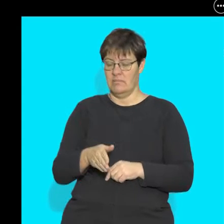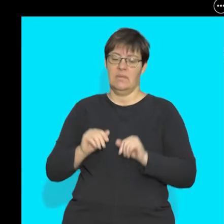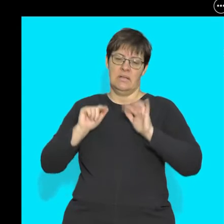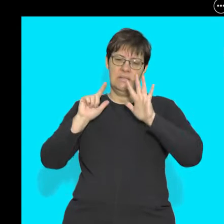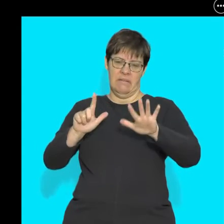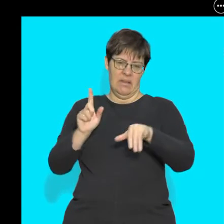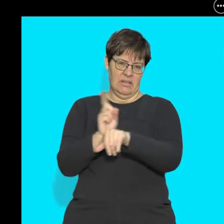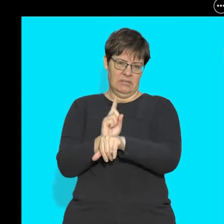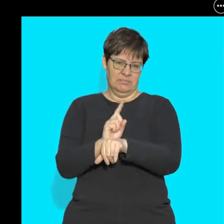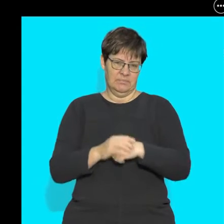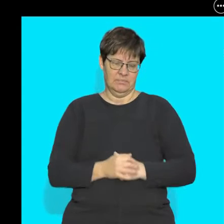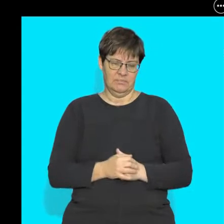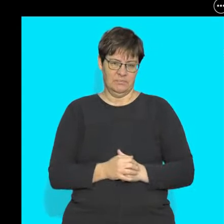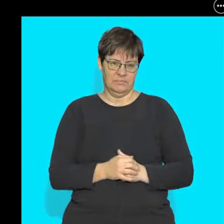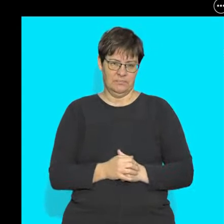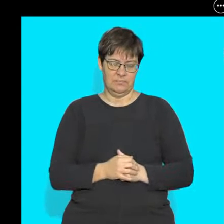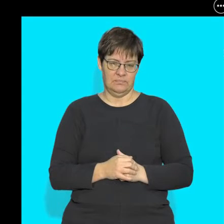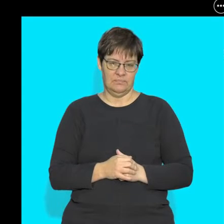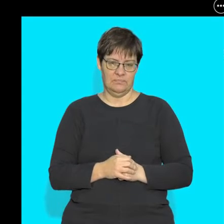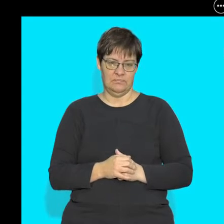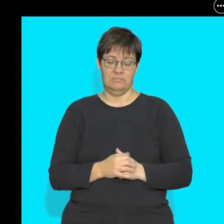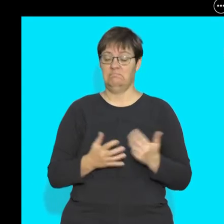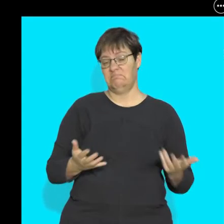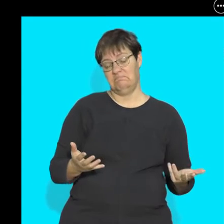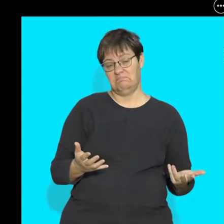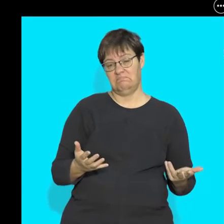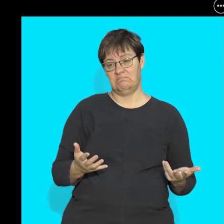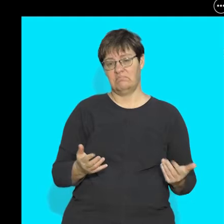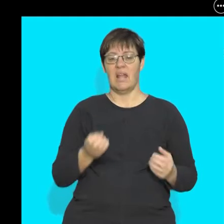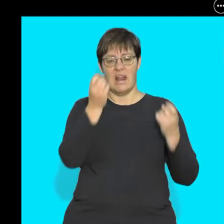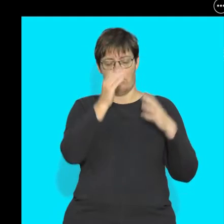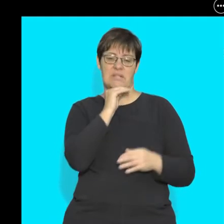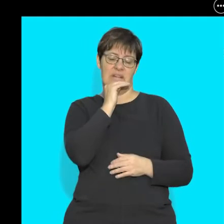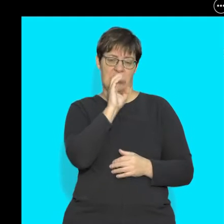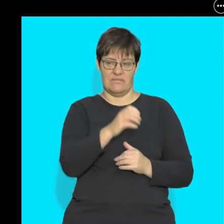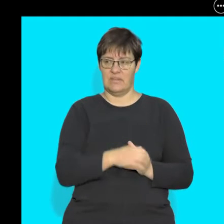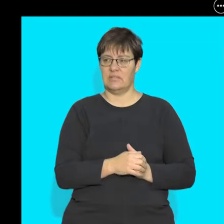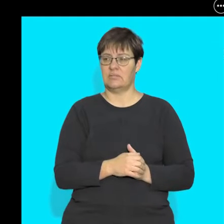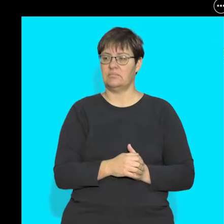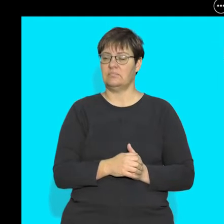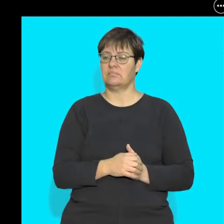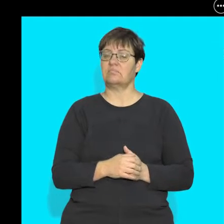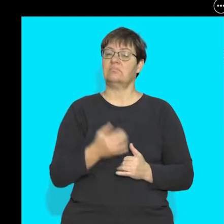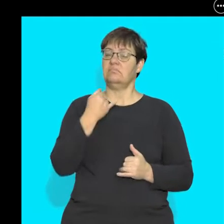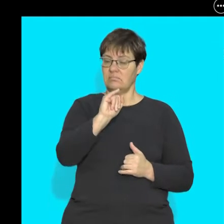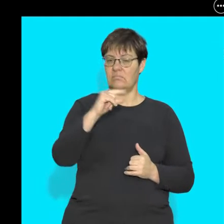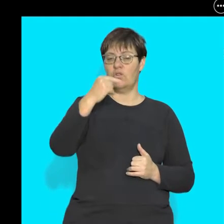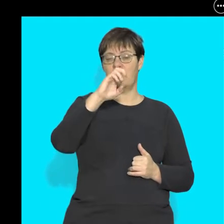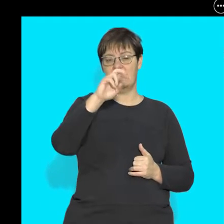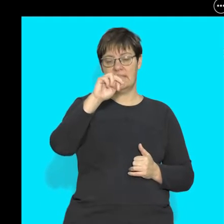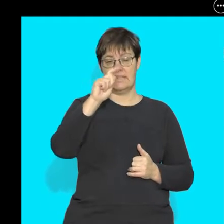7 seconds. Okay, well, we've got enough information. We're still going to find the